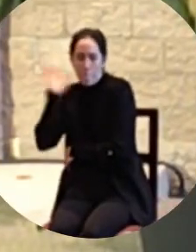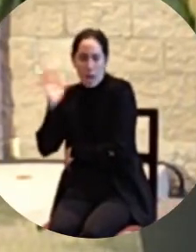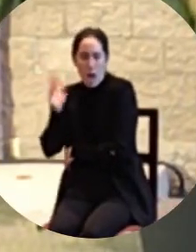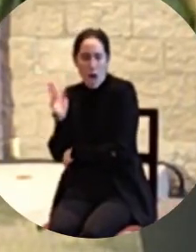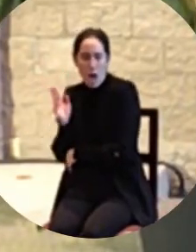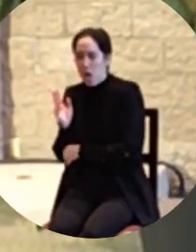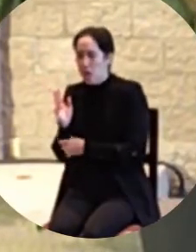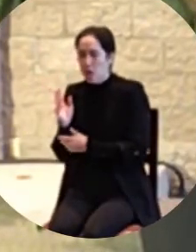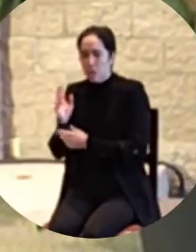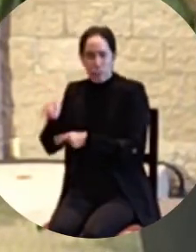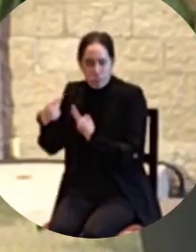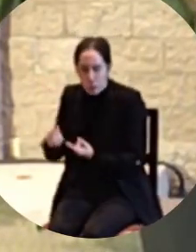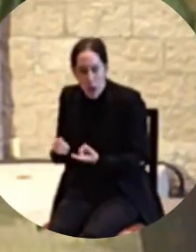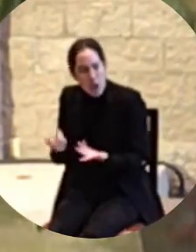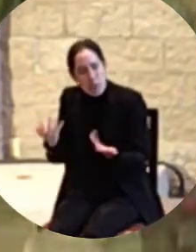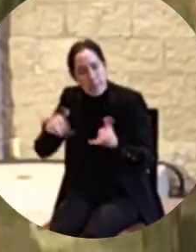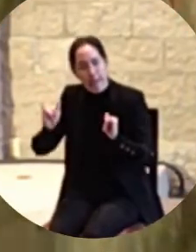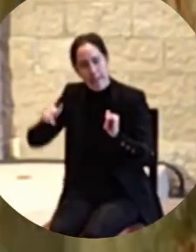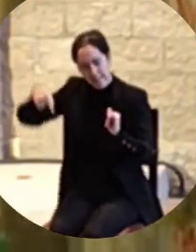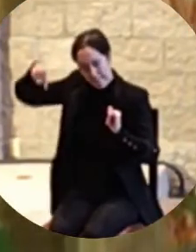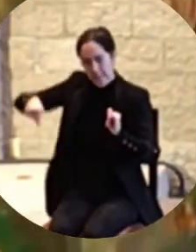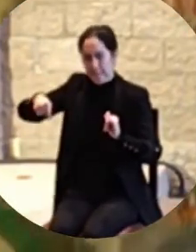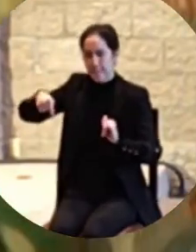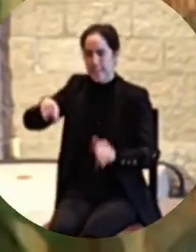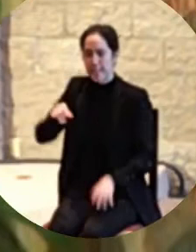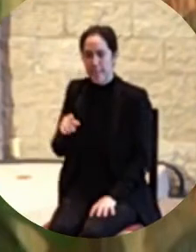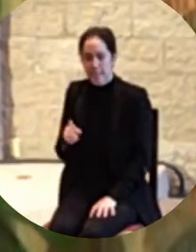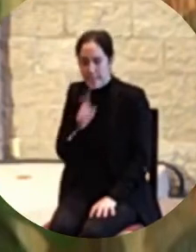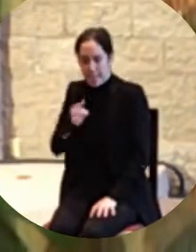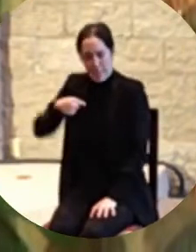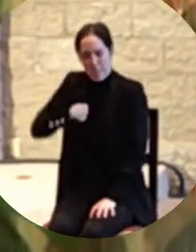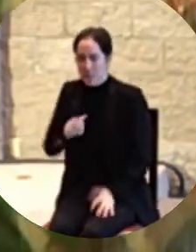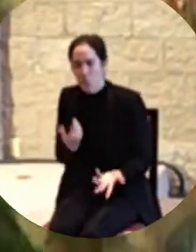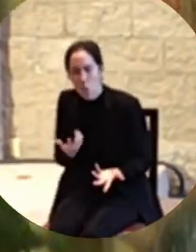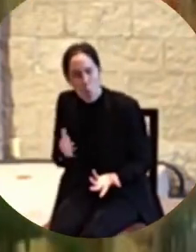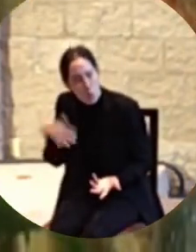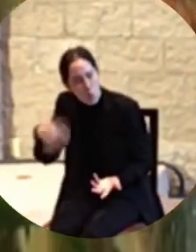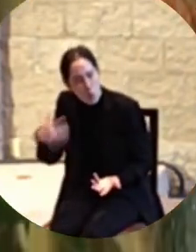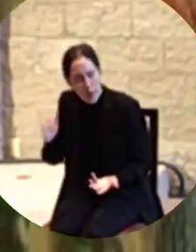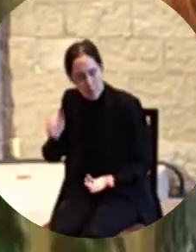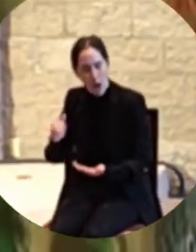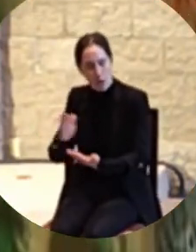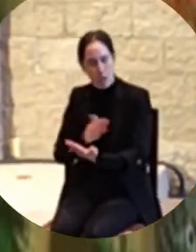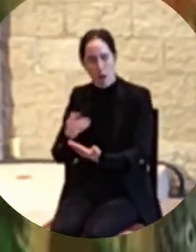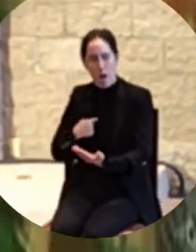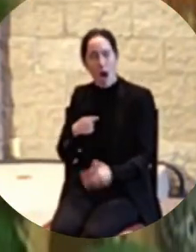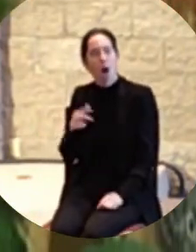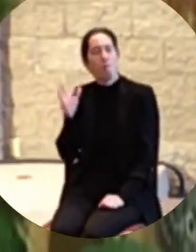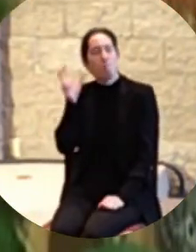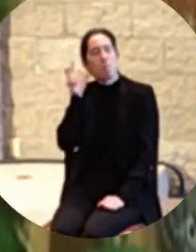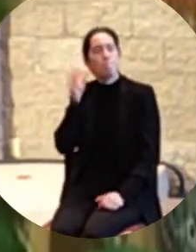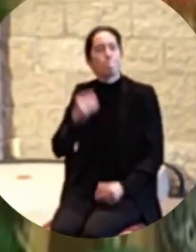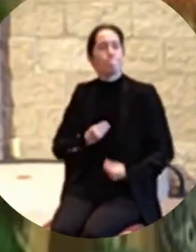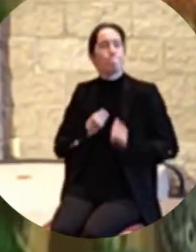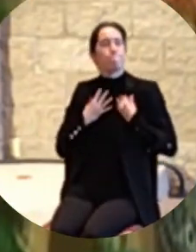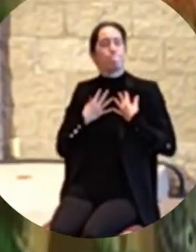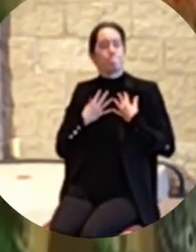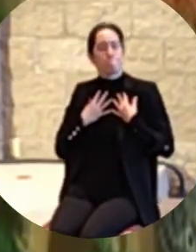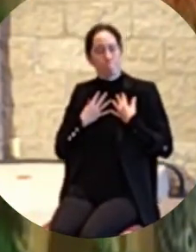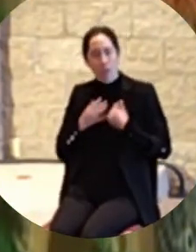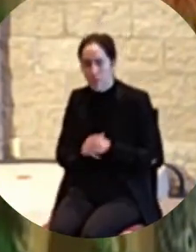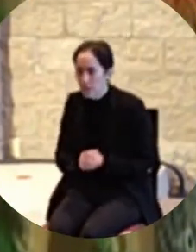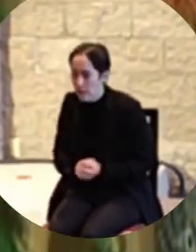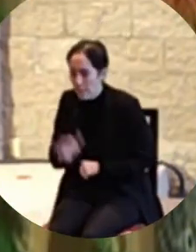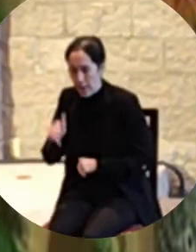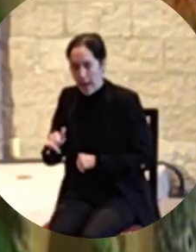at the same time, you know, there's an I within us, that me or I within us, it's always perfect. It's never touched. It's